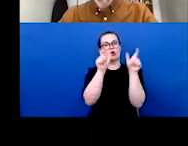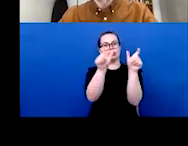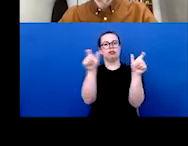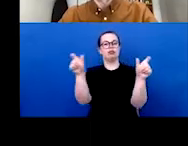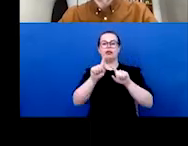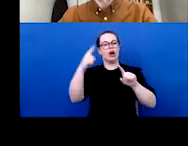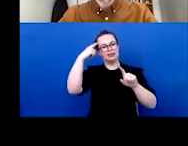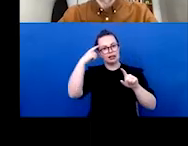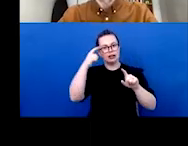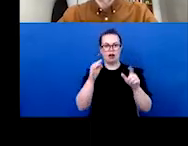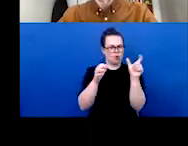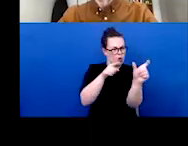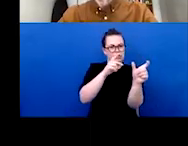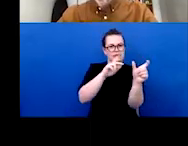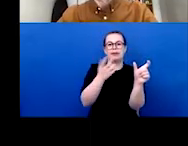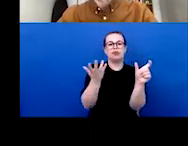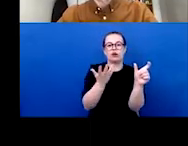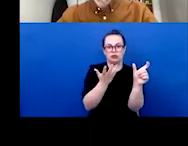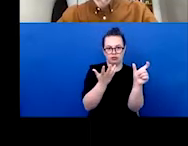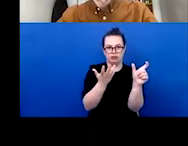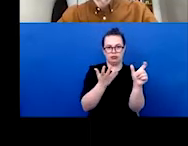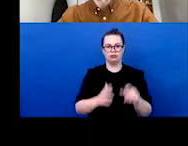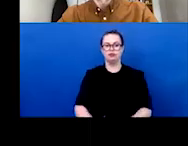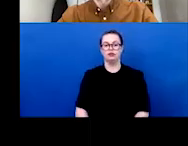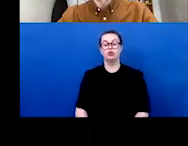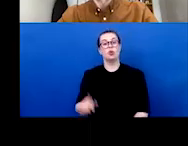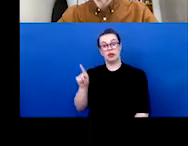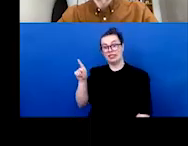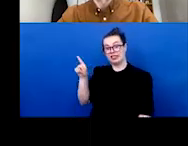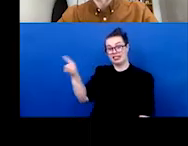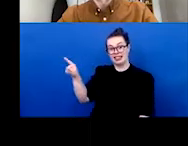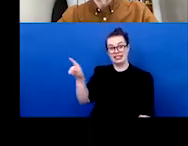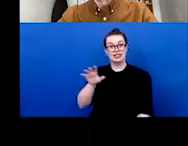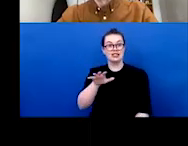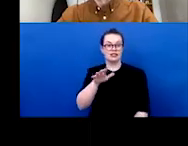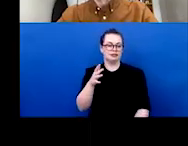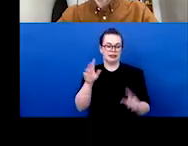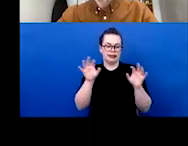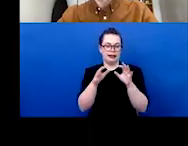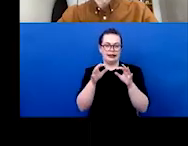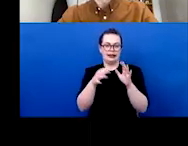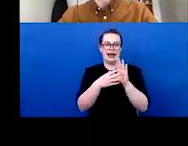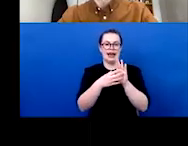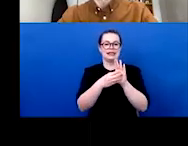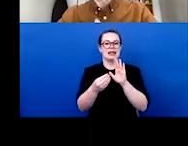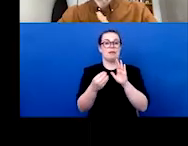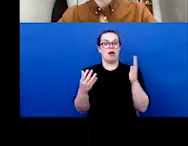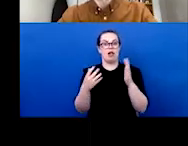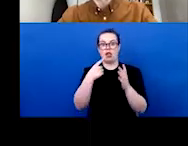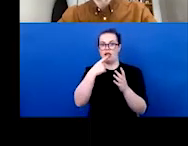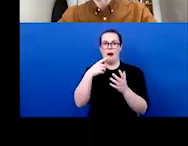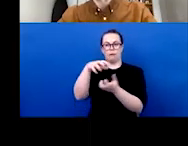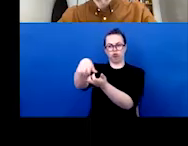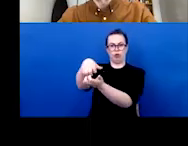plausible interpretation in this case would be that the bubble gum had been chewed, but this is in conflict with the